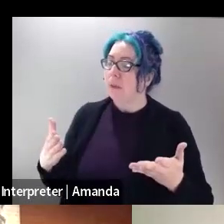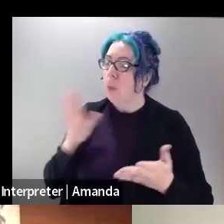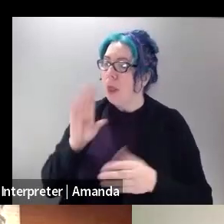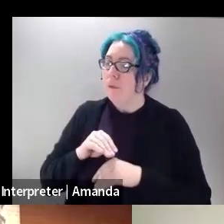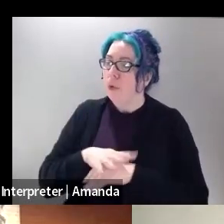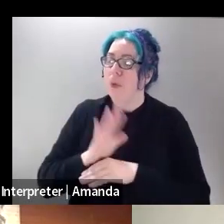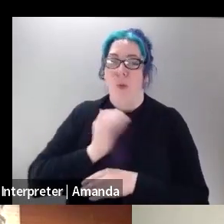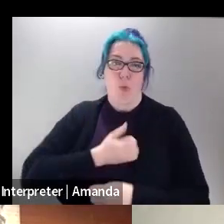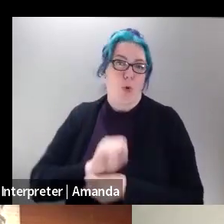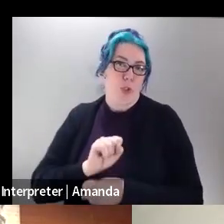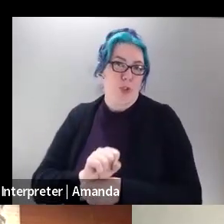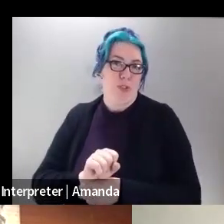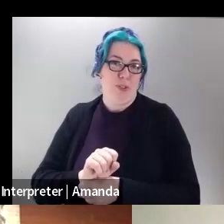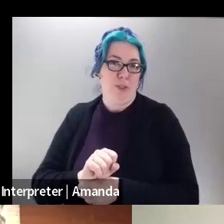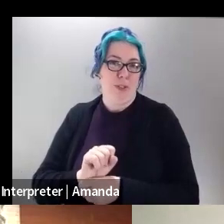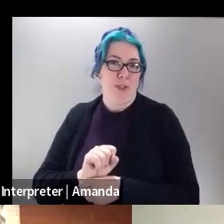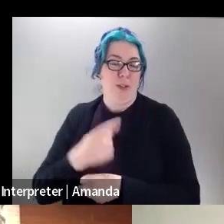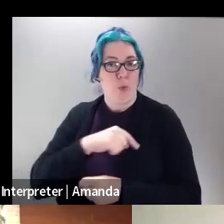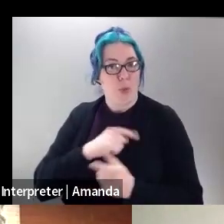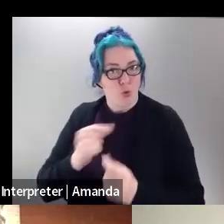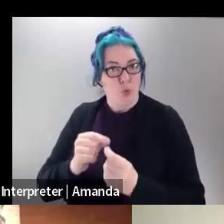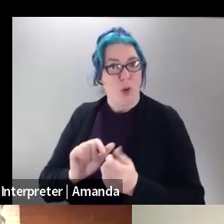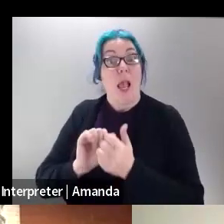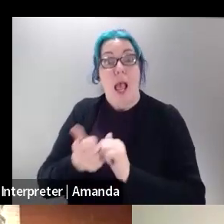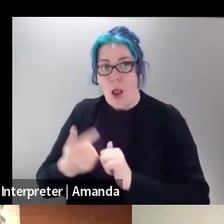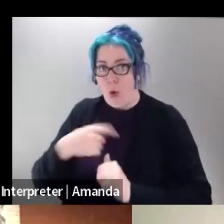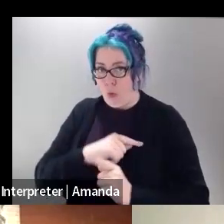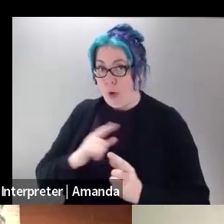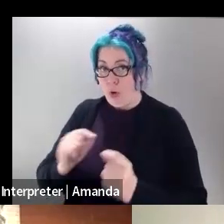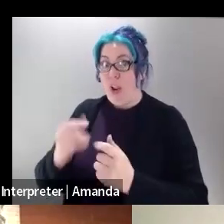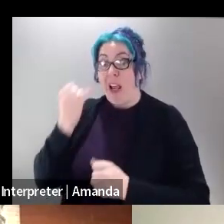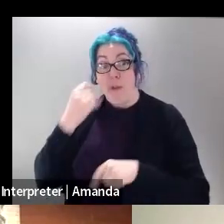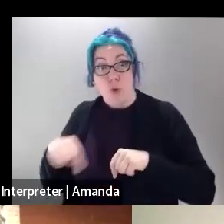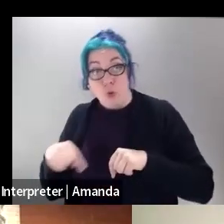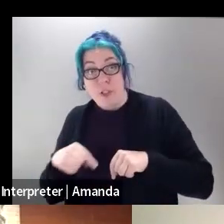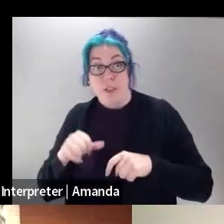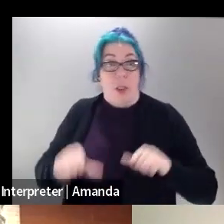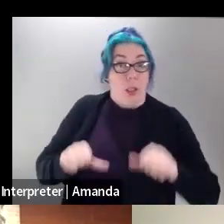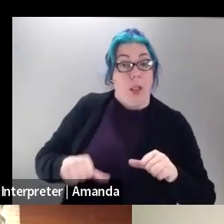come together to support each other through our nervousness.